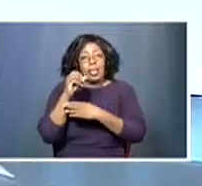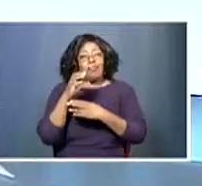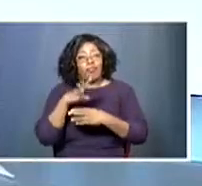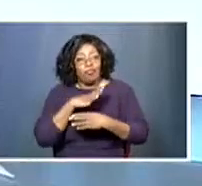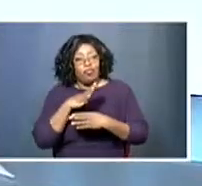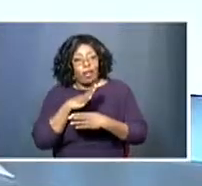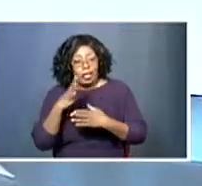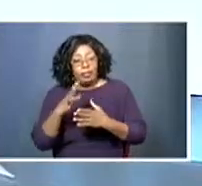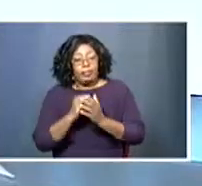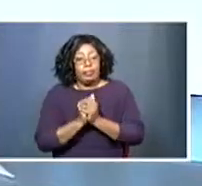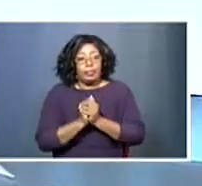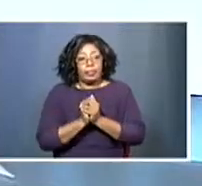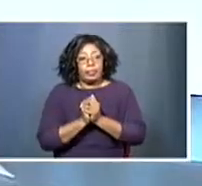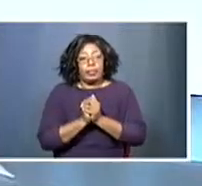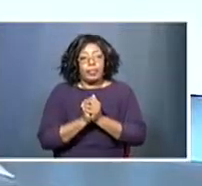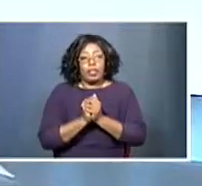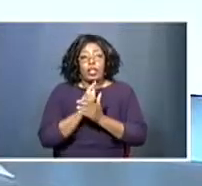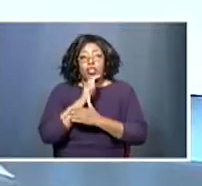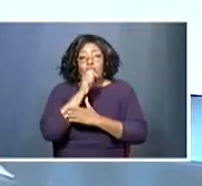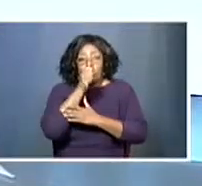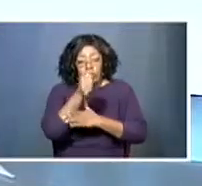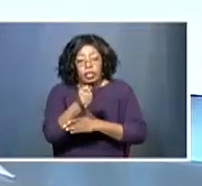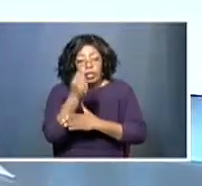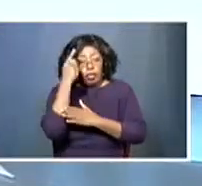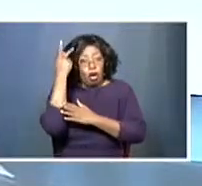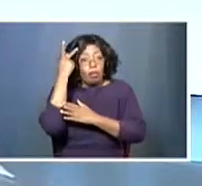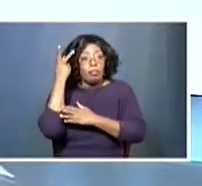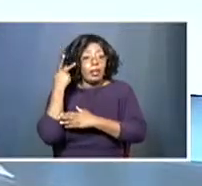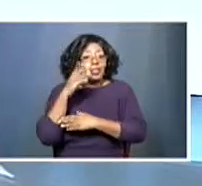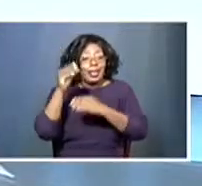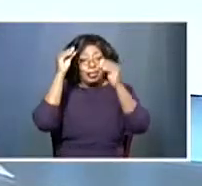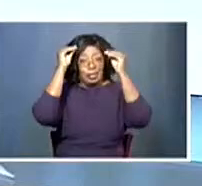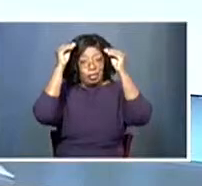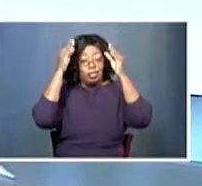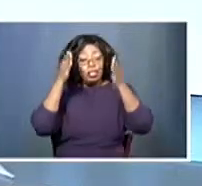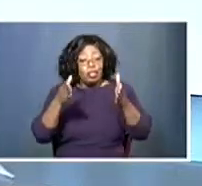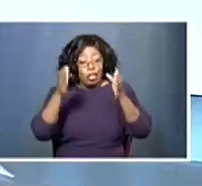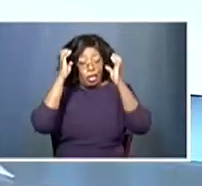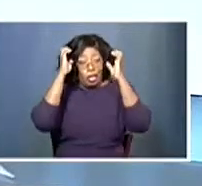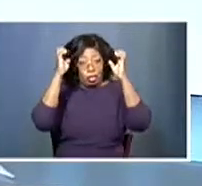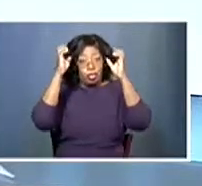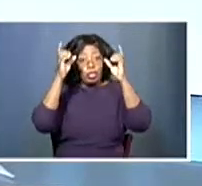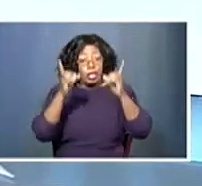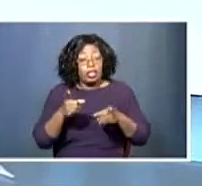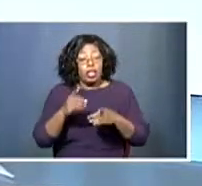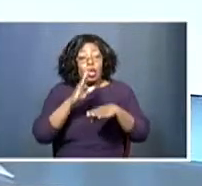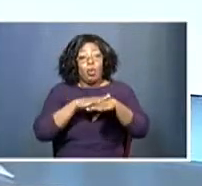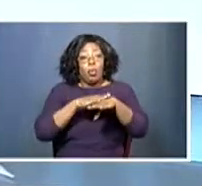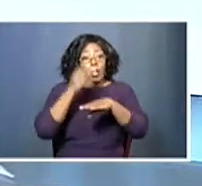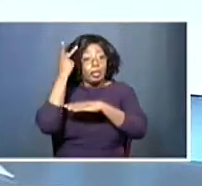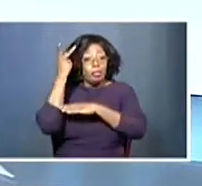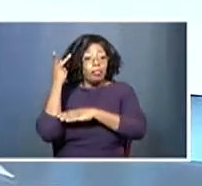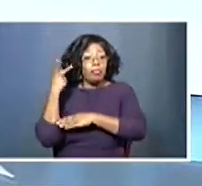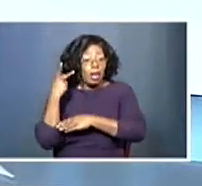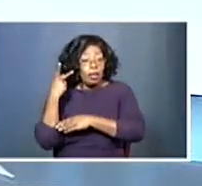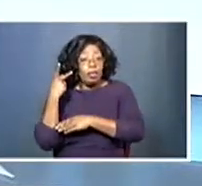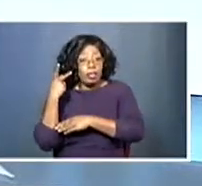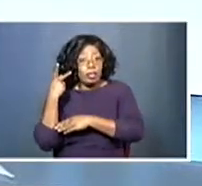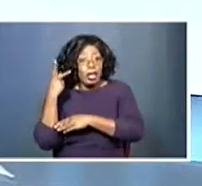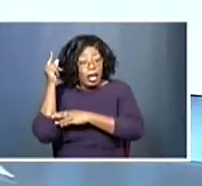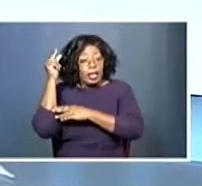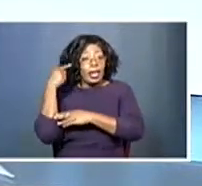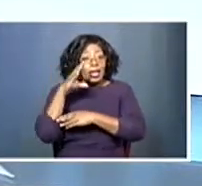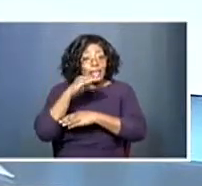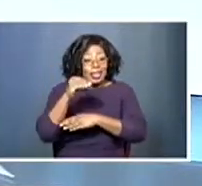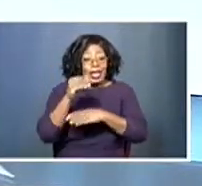Well, truancy, a major concern for parents and teachers. In fact, education stakeholders warn parents and guardians that